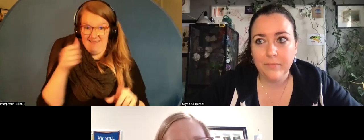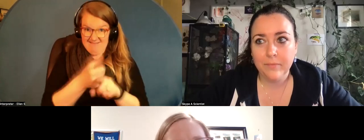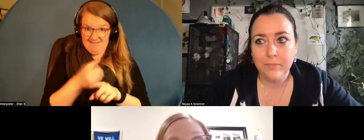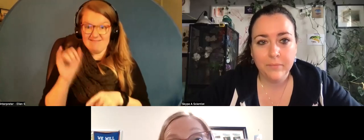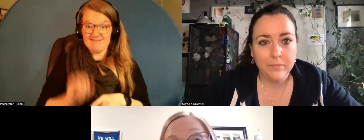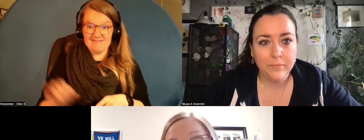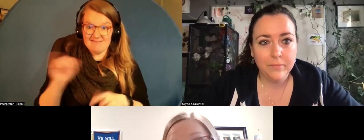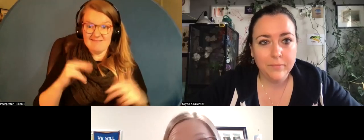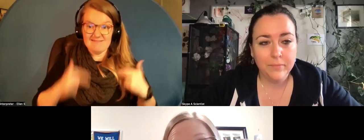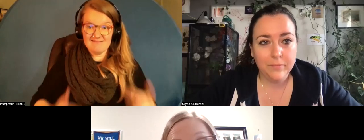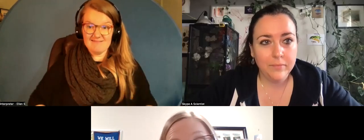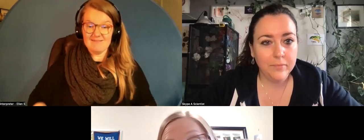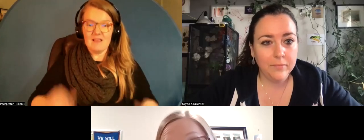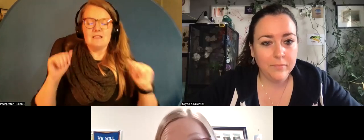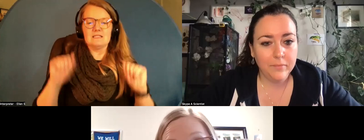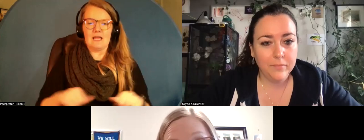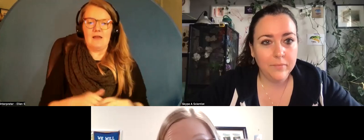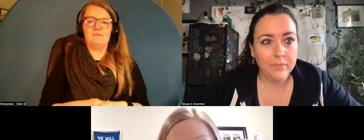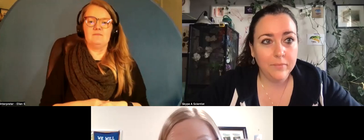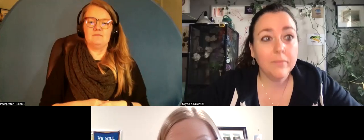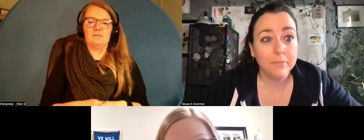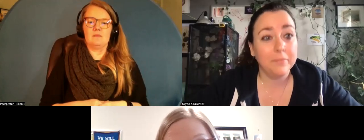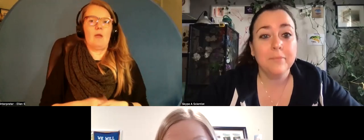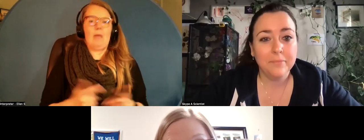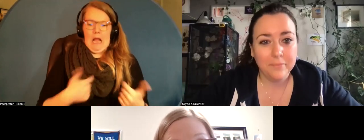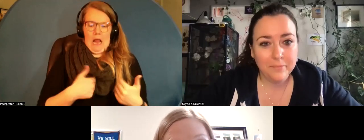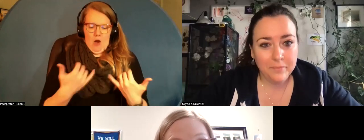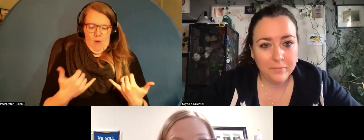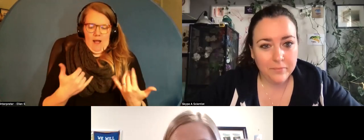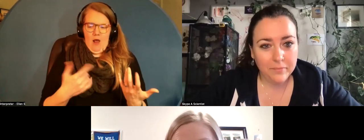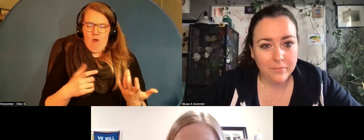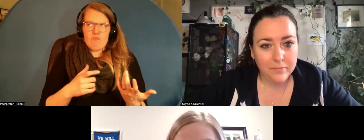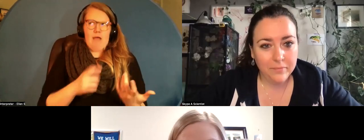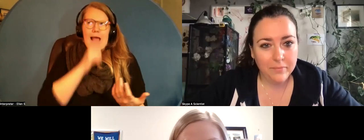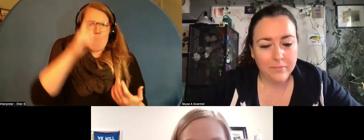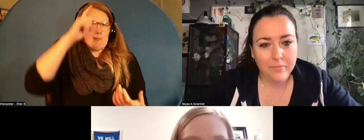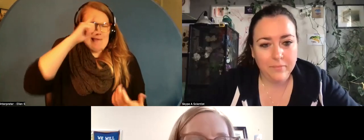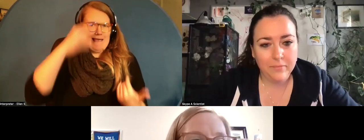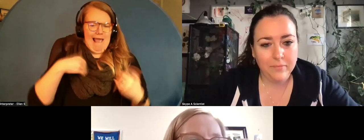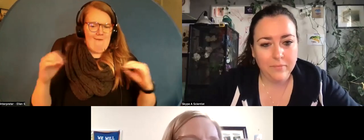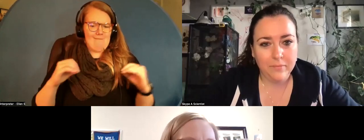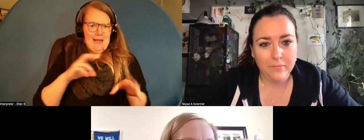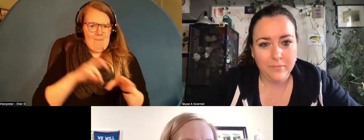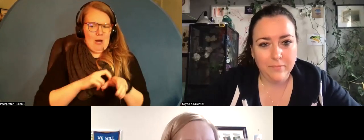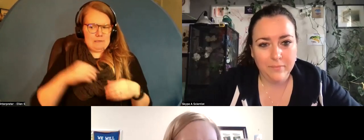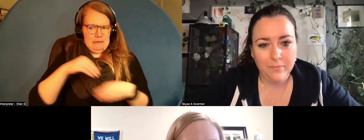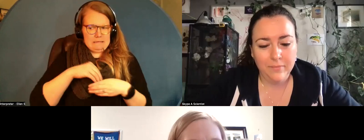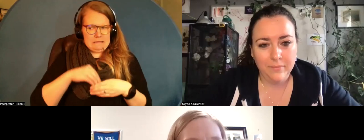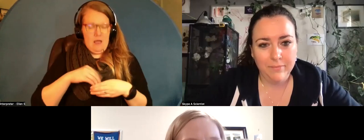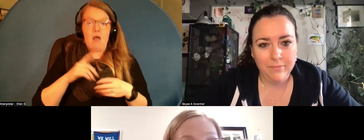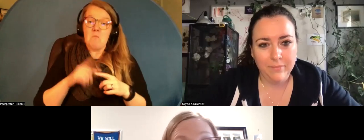time, I am currently not aware that I have any parasites, but you could have parasites.